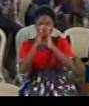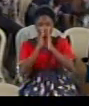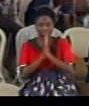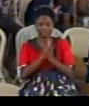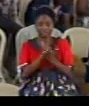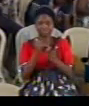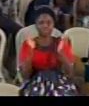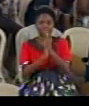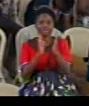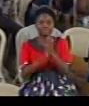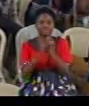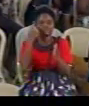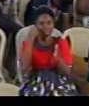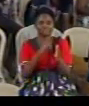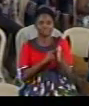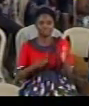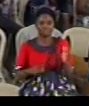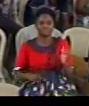Lord.